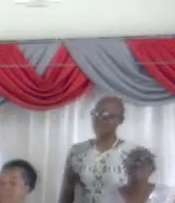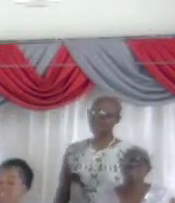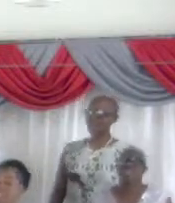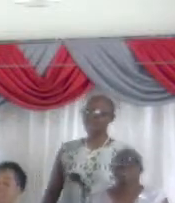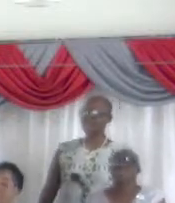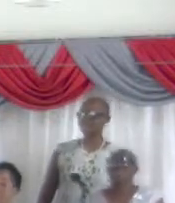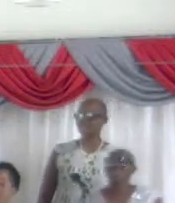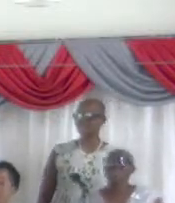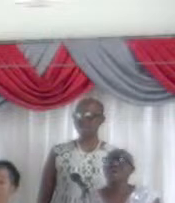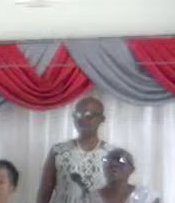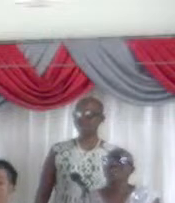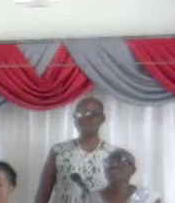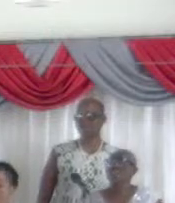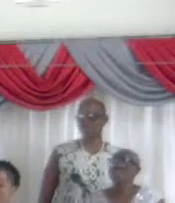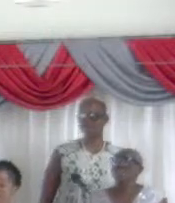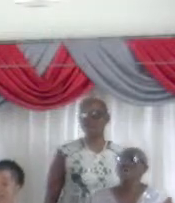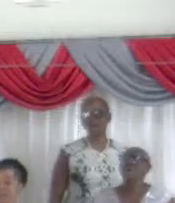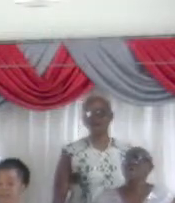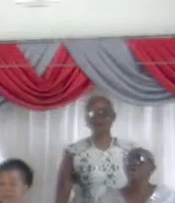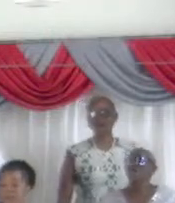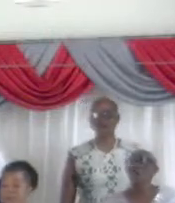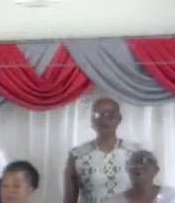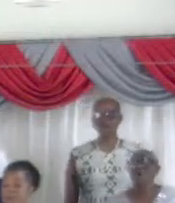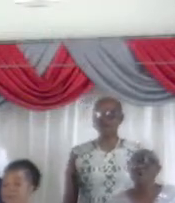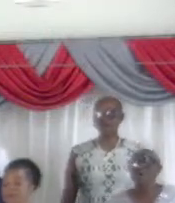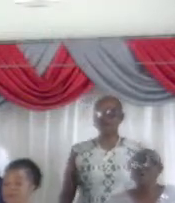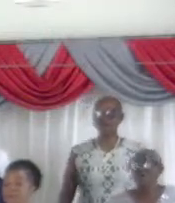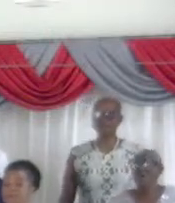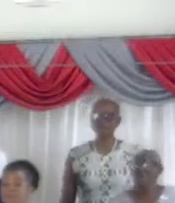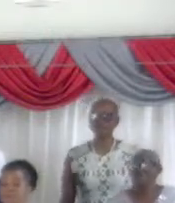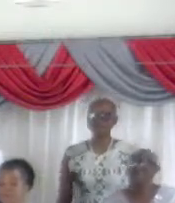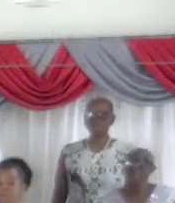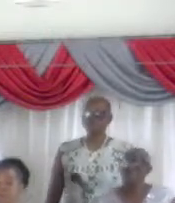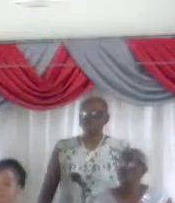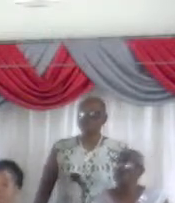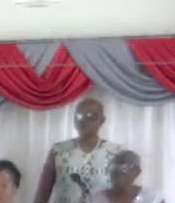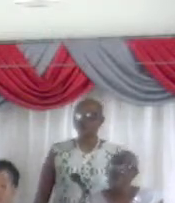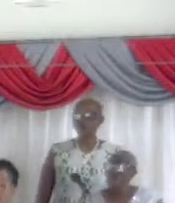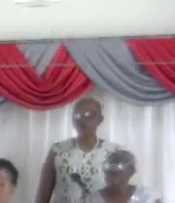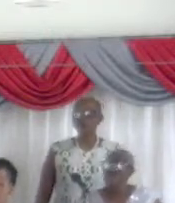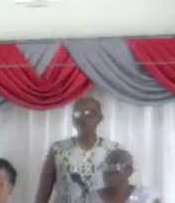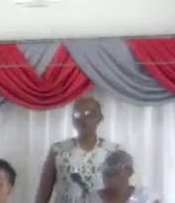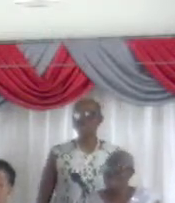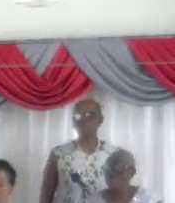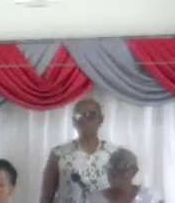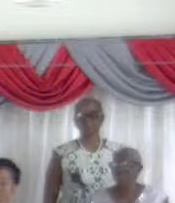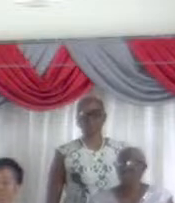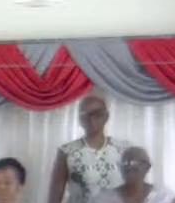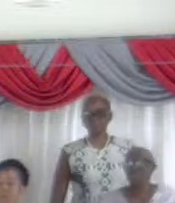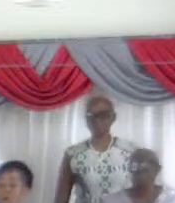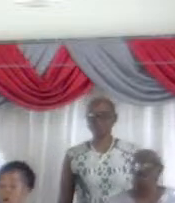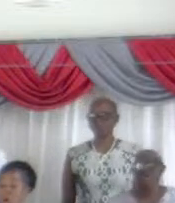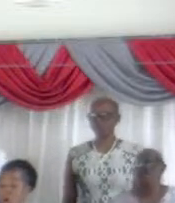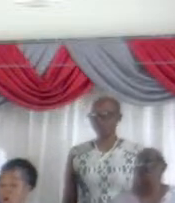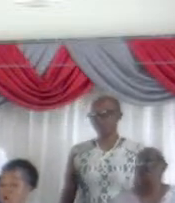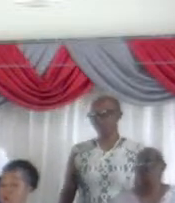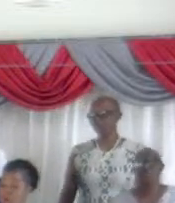today. For I shall recover it all. Oh, he is holy.